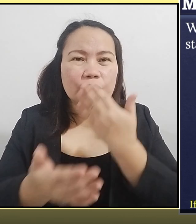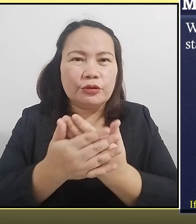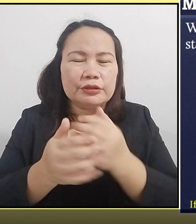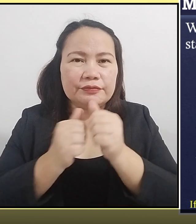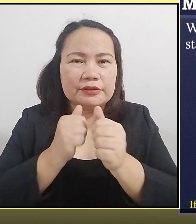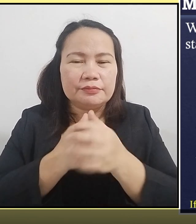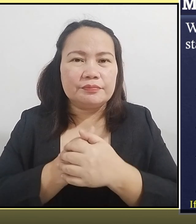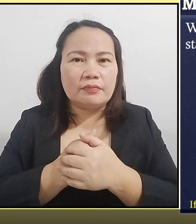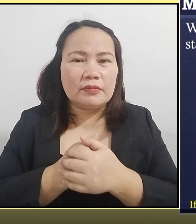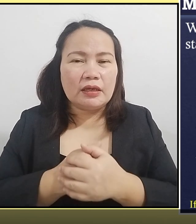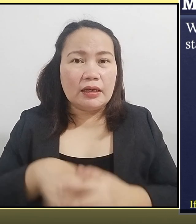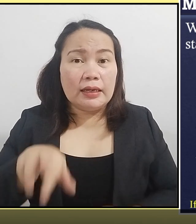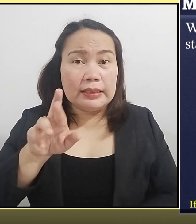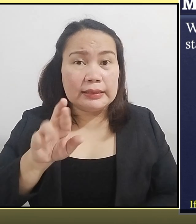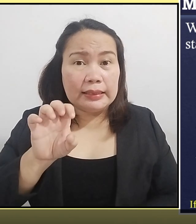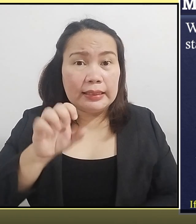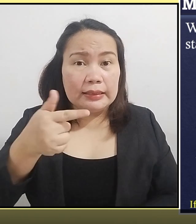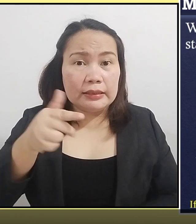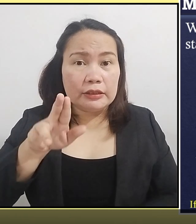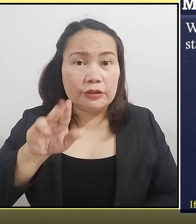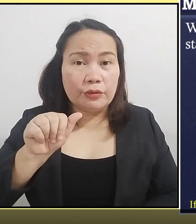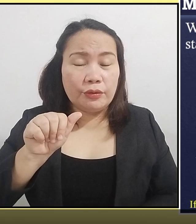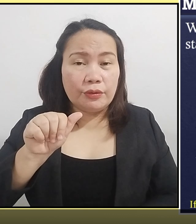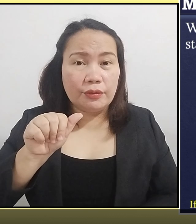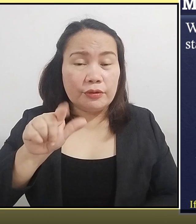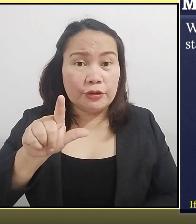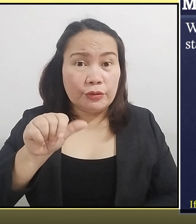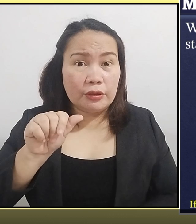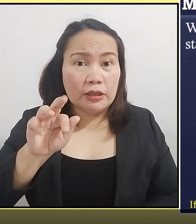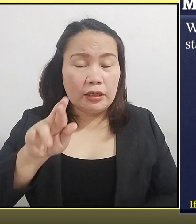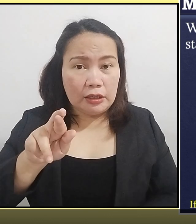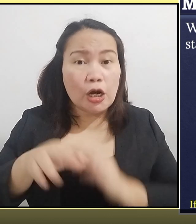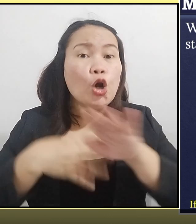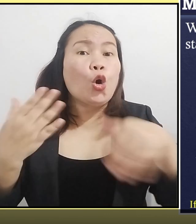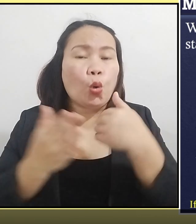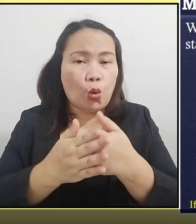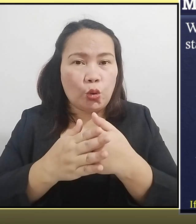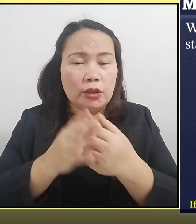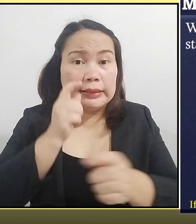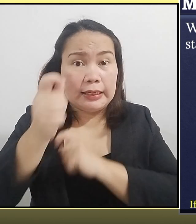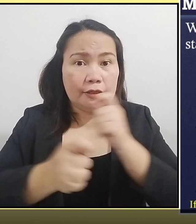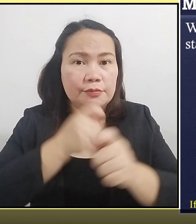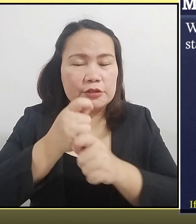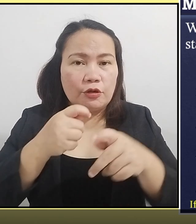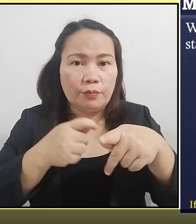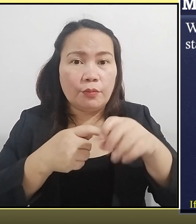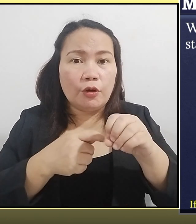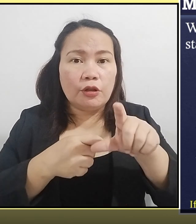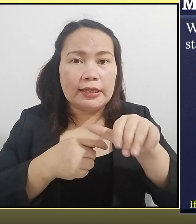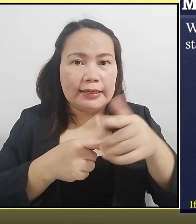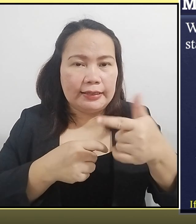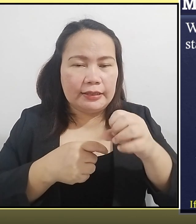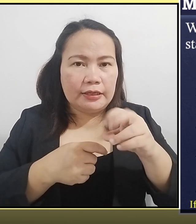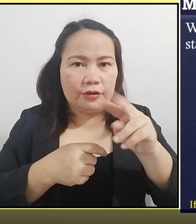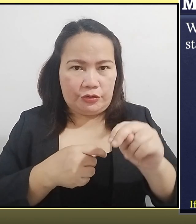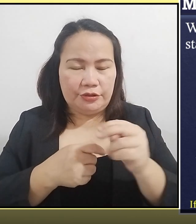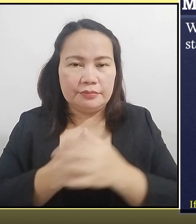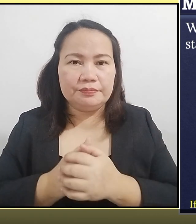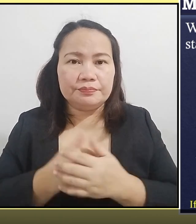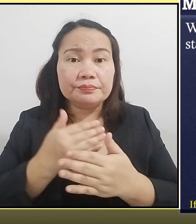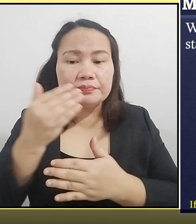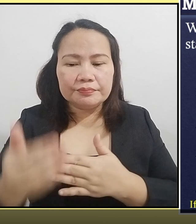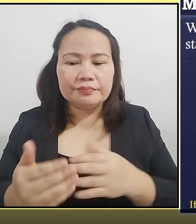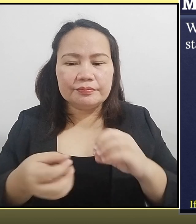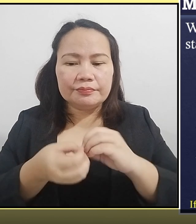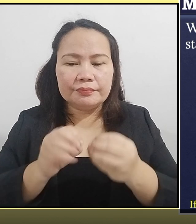equilateral, ang regular kasi ginagamit natin siya to all types of polygon. So pag sinabing regular, all sides are congruent.